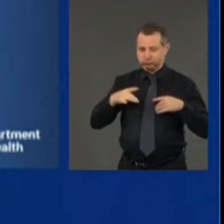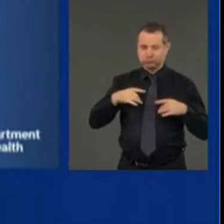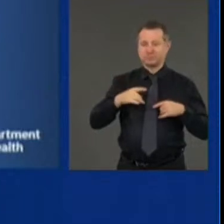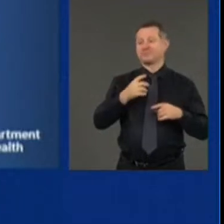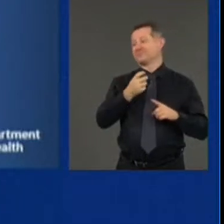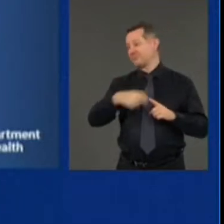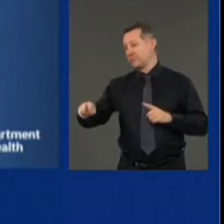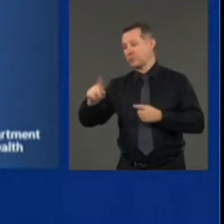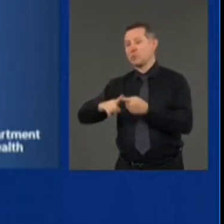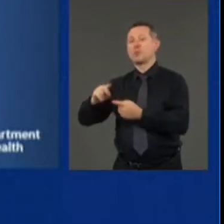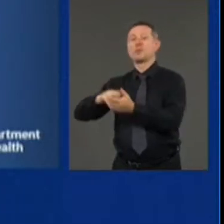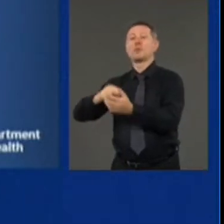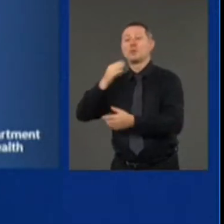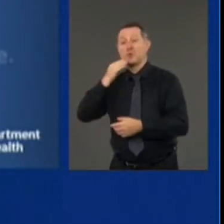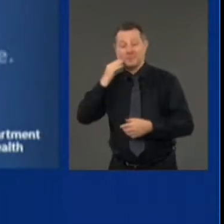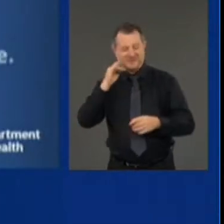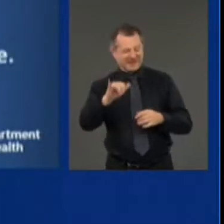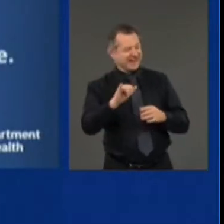those 310